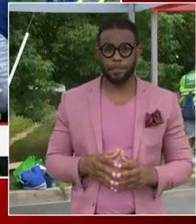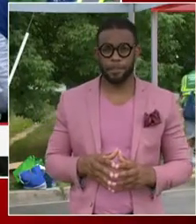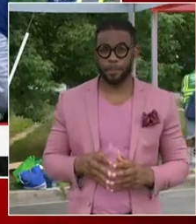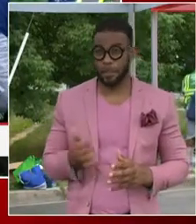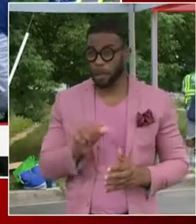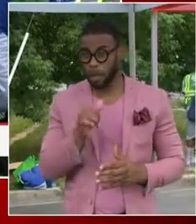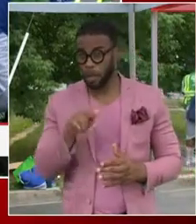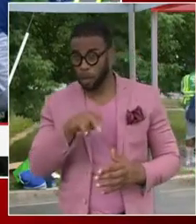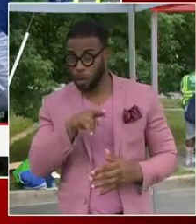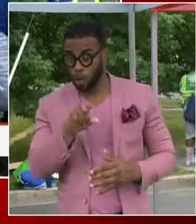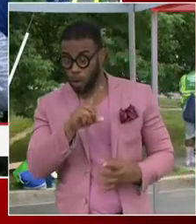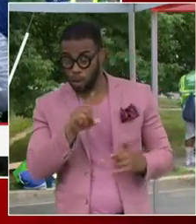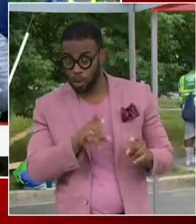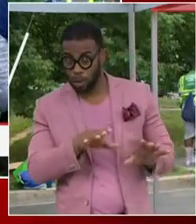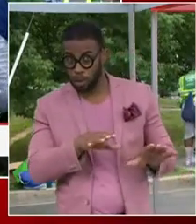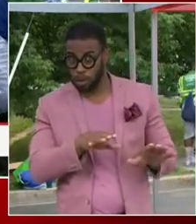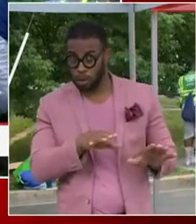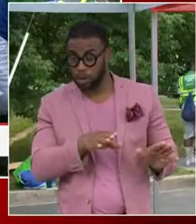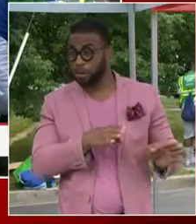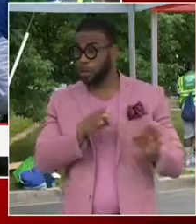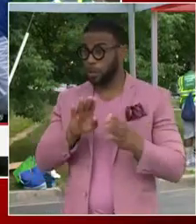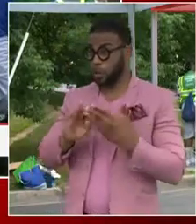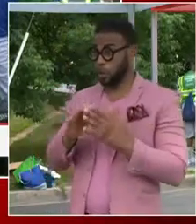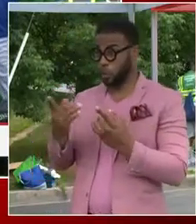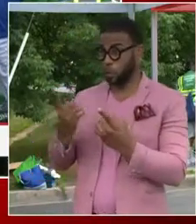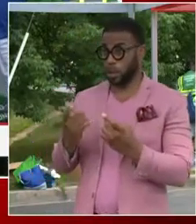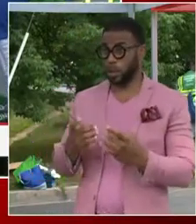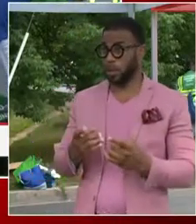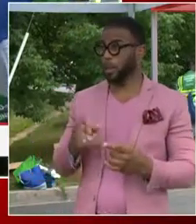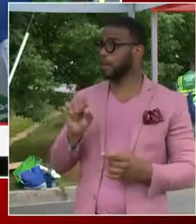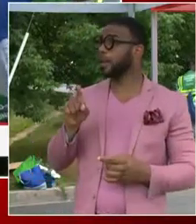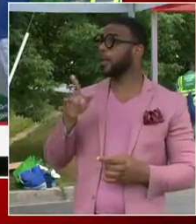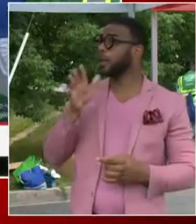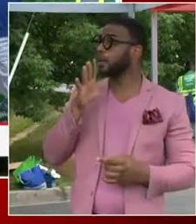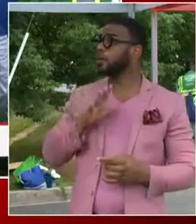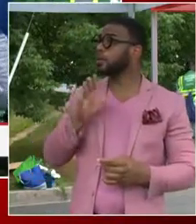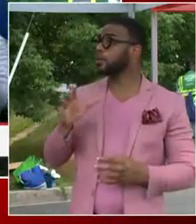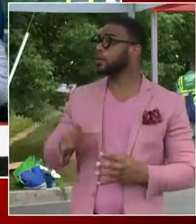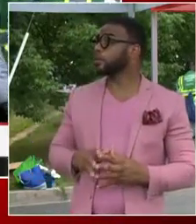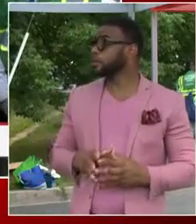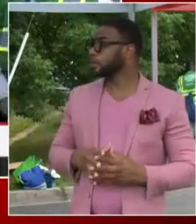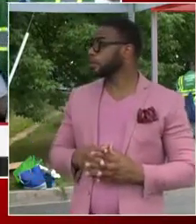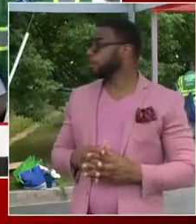Any other press questions? Any community questions? Yes, ma'am.